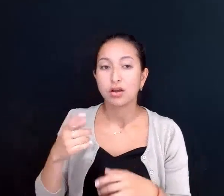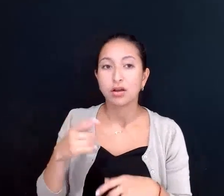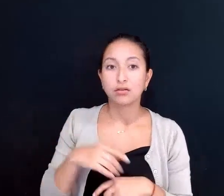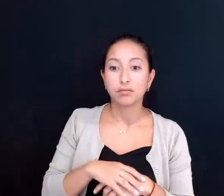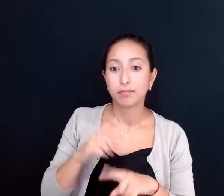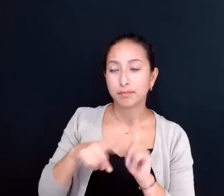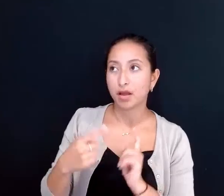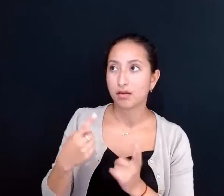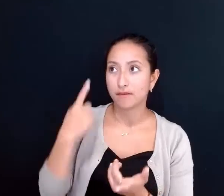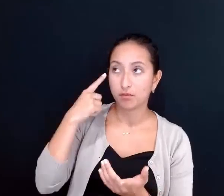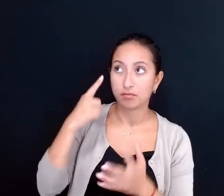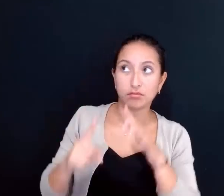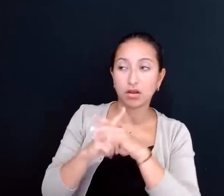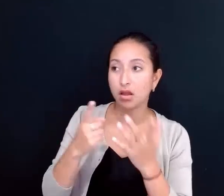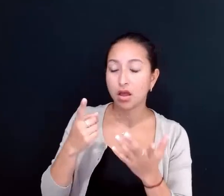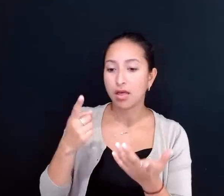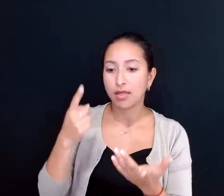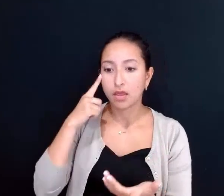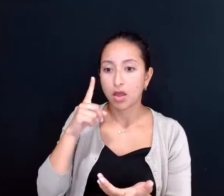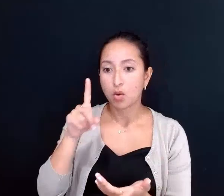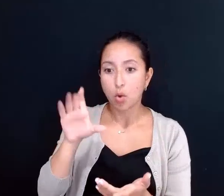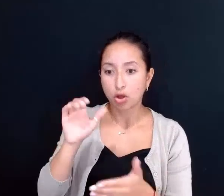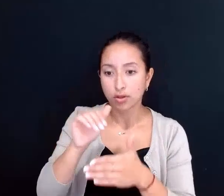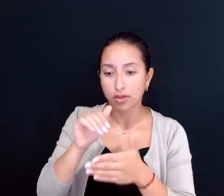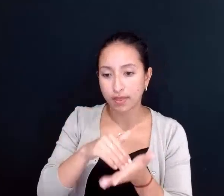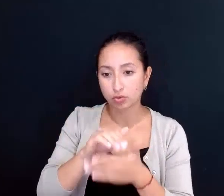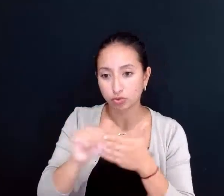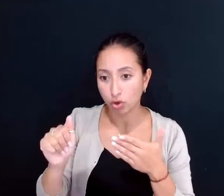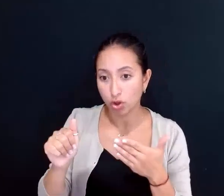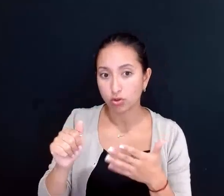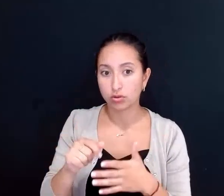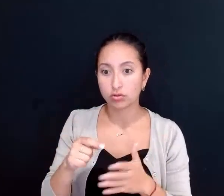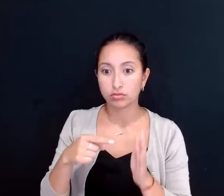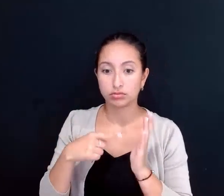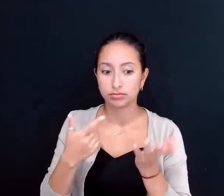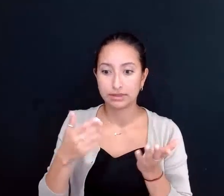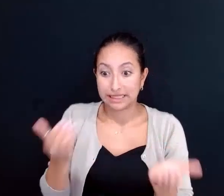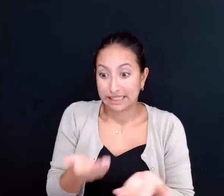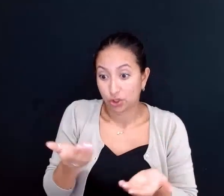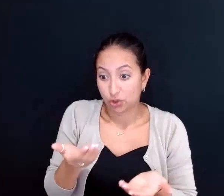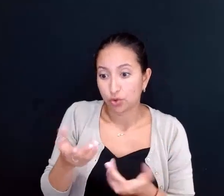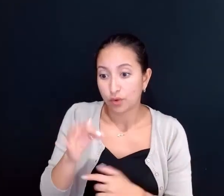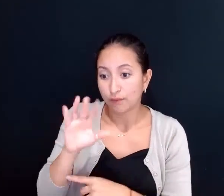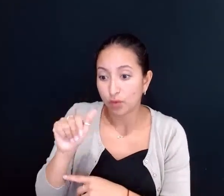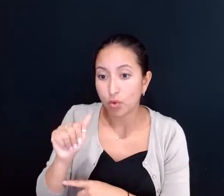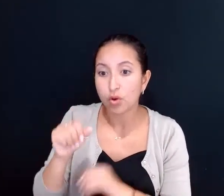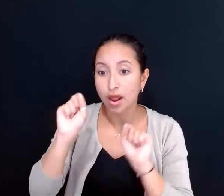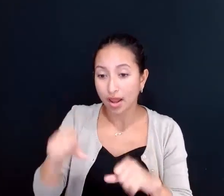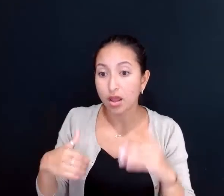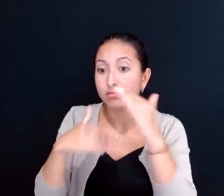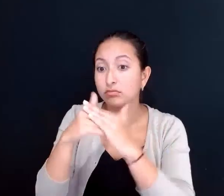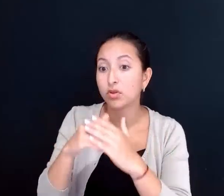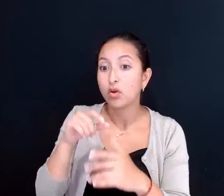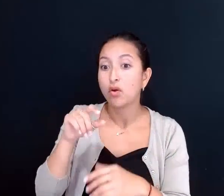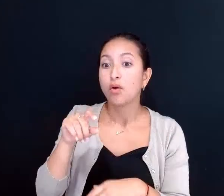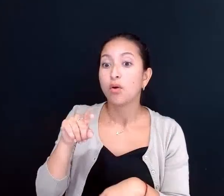comes to my mind. Is that here in Florida, these accounts can actually grow up to 418,000 before individuals